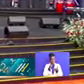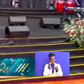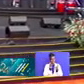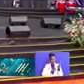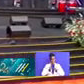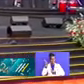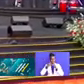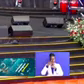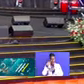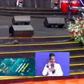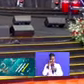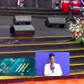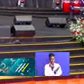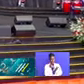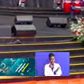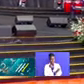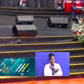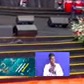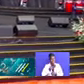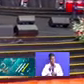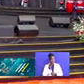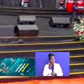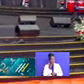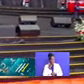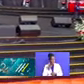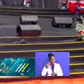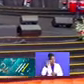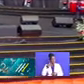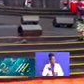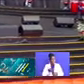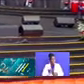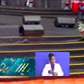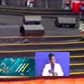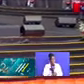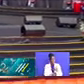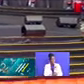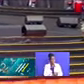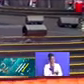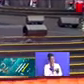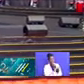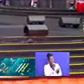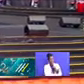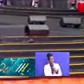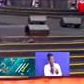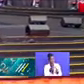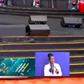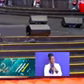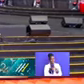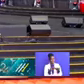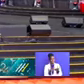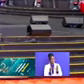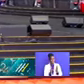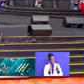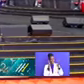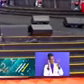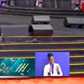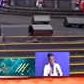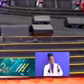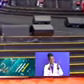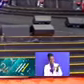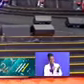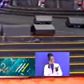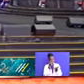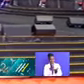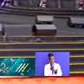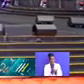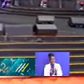country so my mom every now and then we take that passport and she will be celebrating it